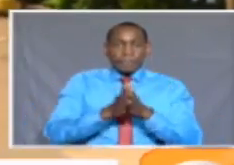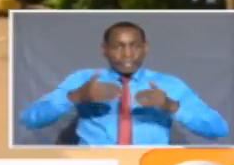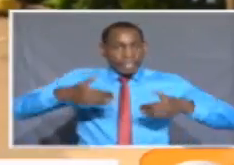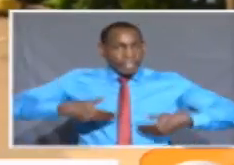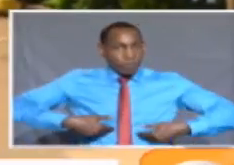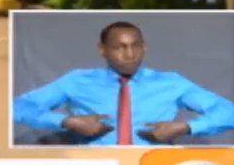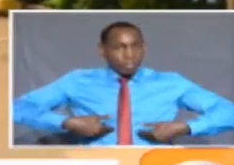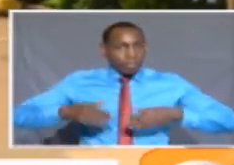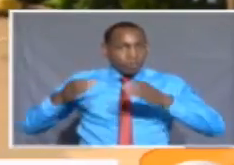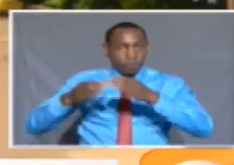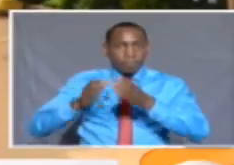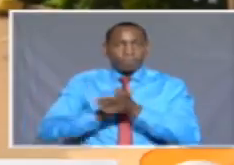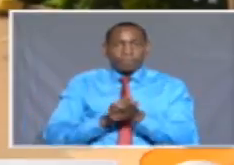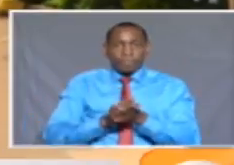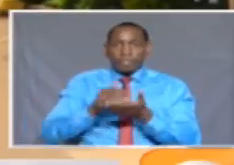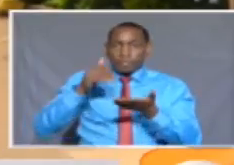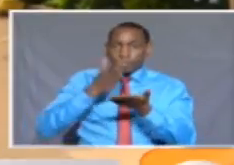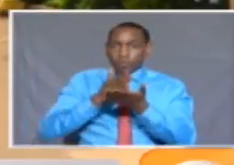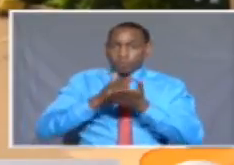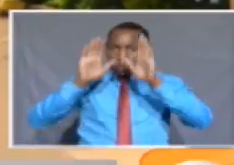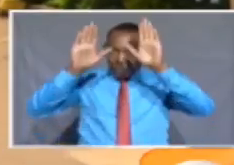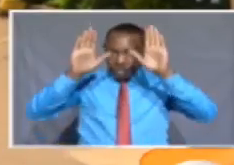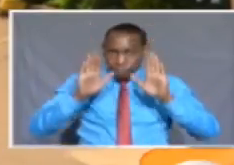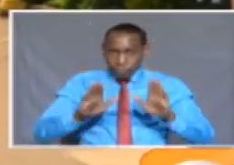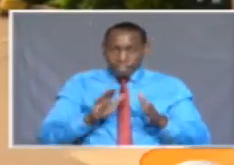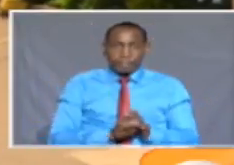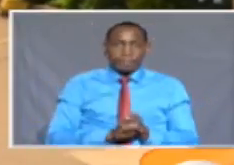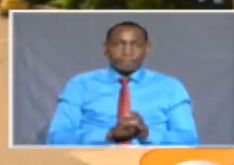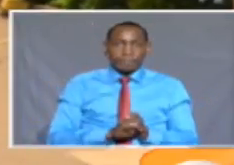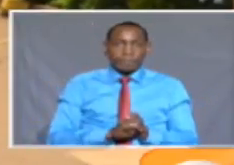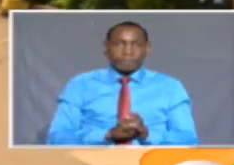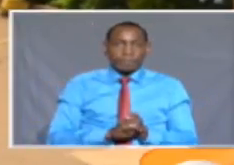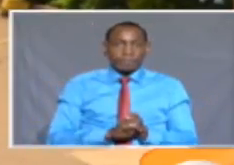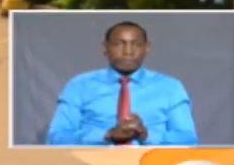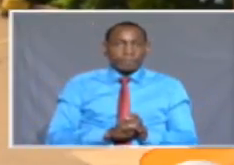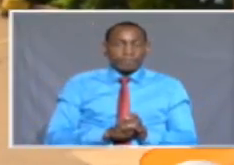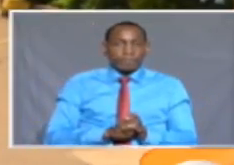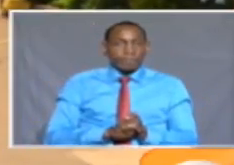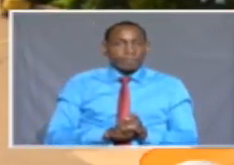generation are the key to it. Patrick Gatua, Citizen TV.